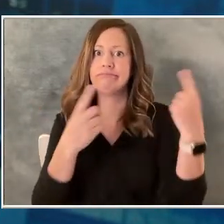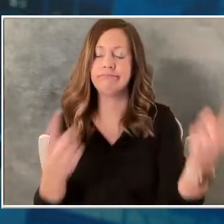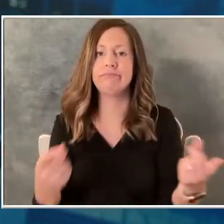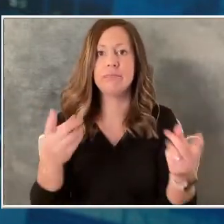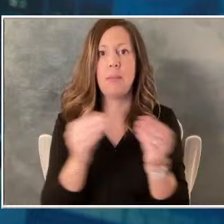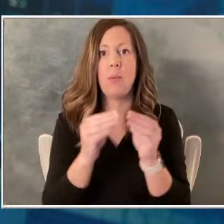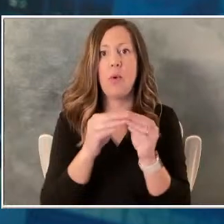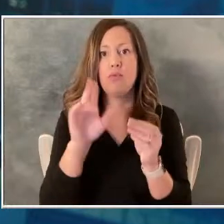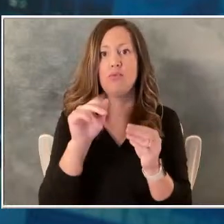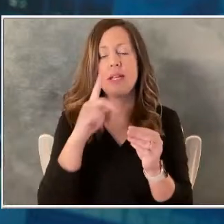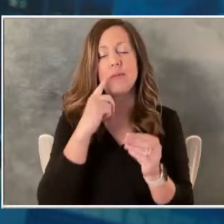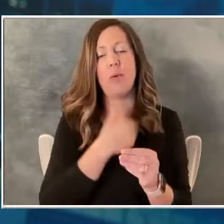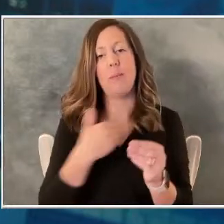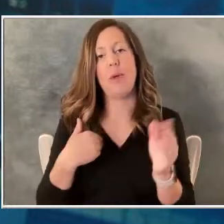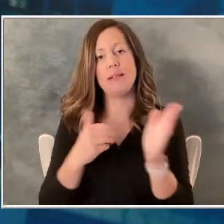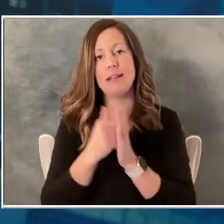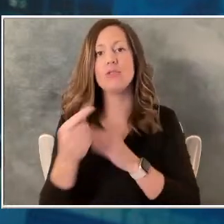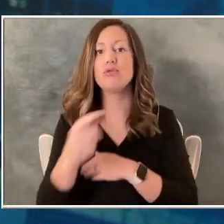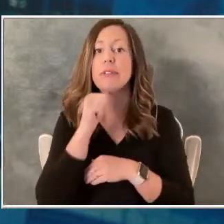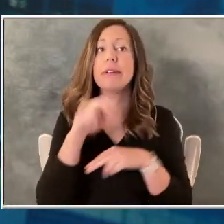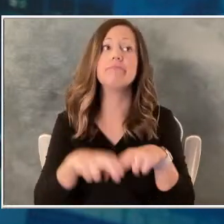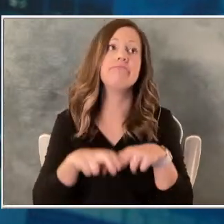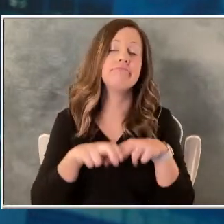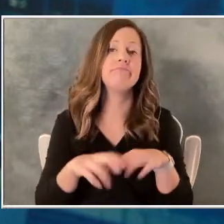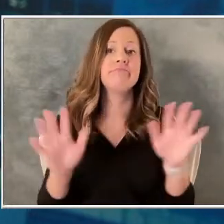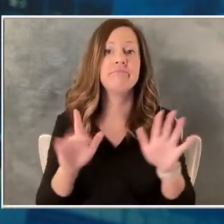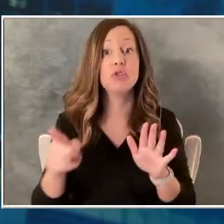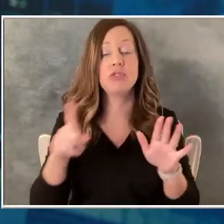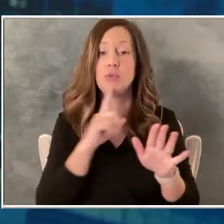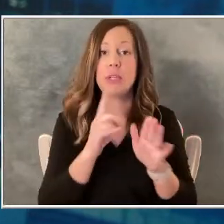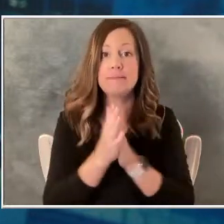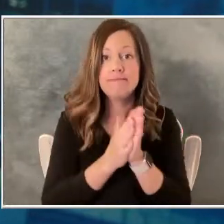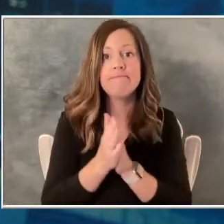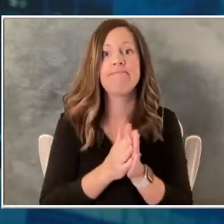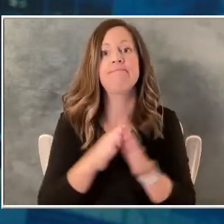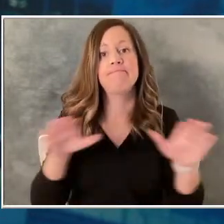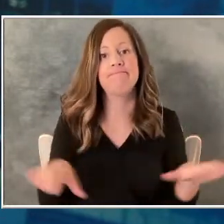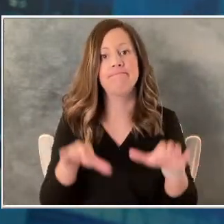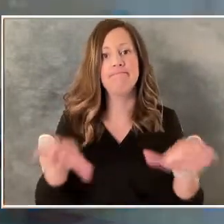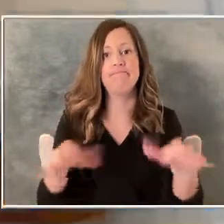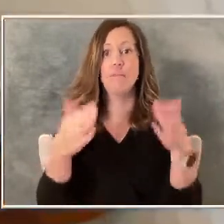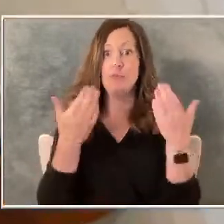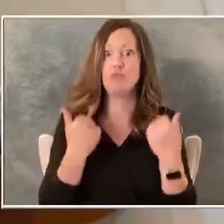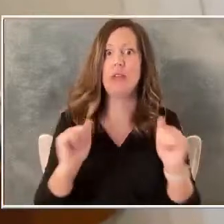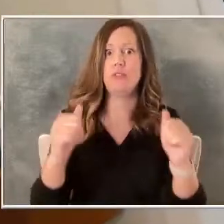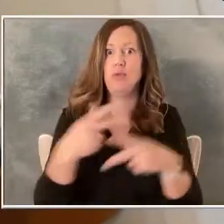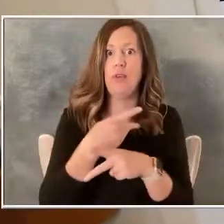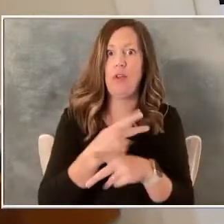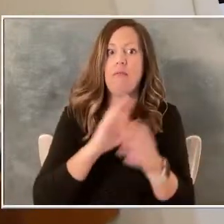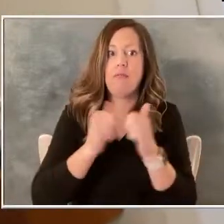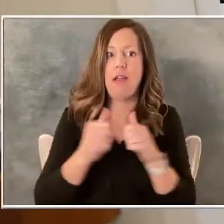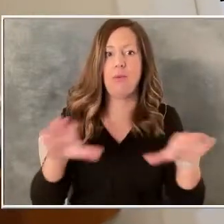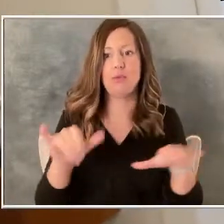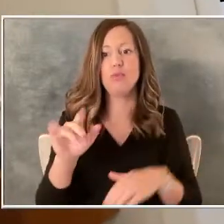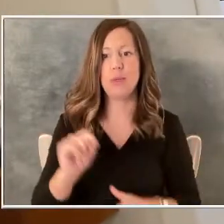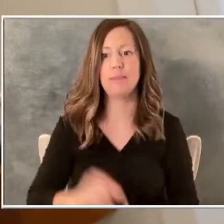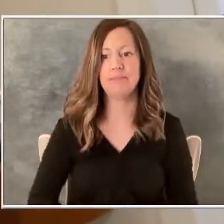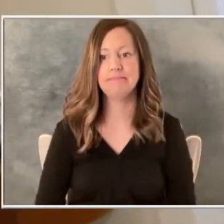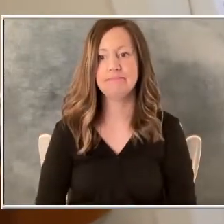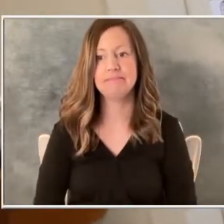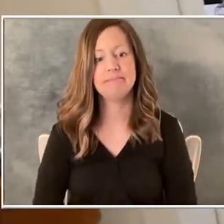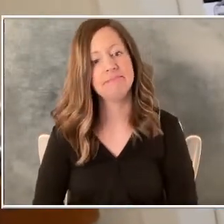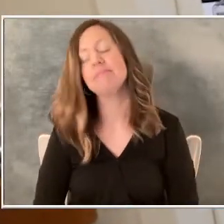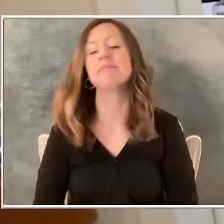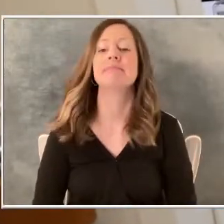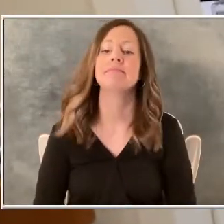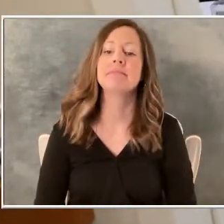around hoping to avoid it. She's being proactive and going out of her way to do it. You see all the bumper stickers